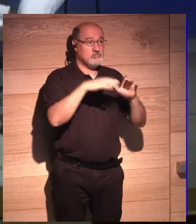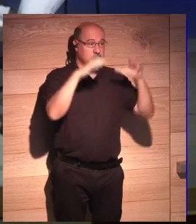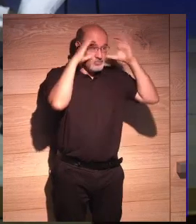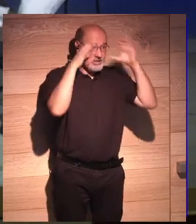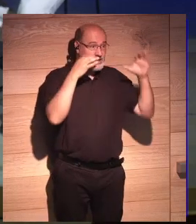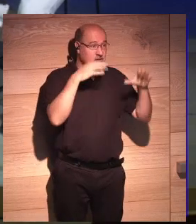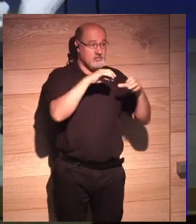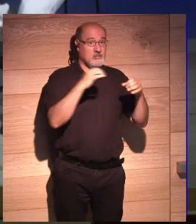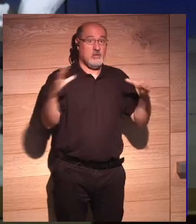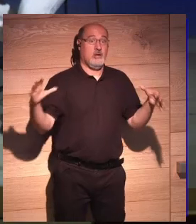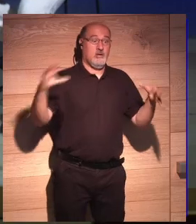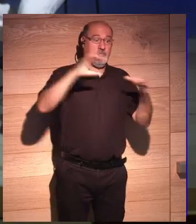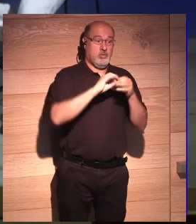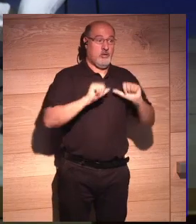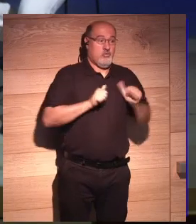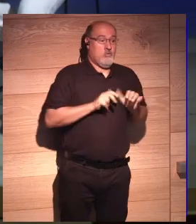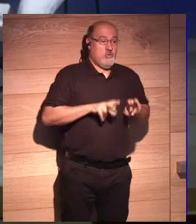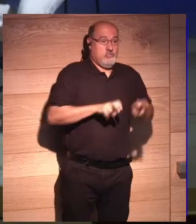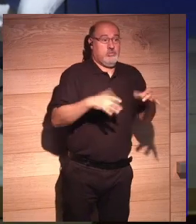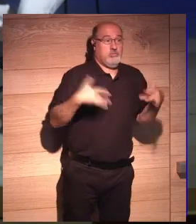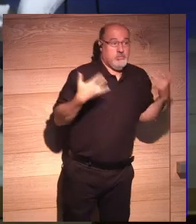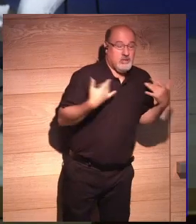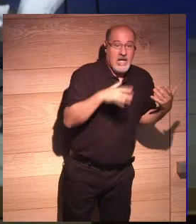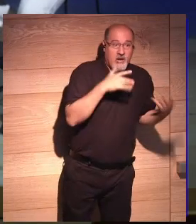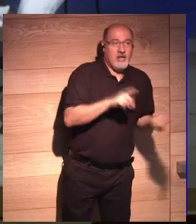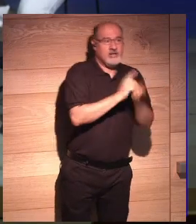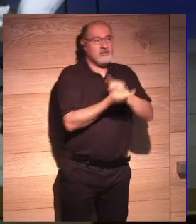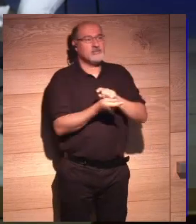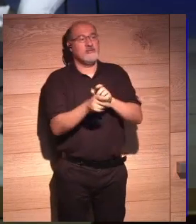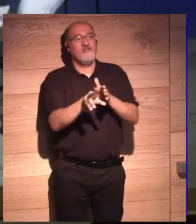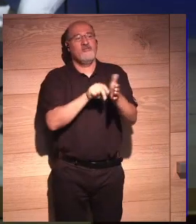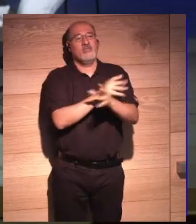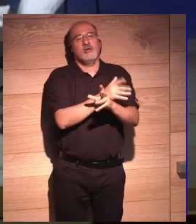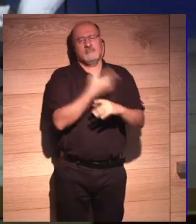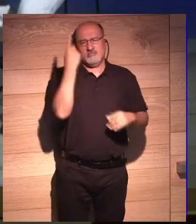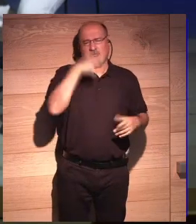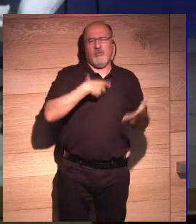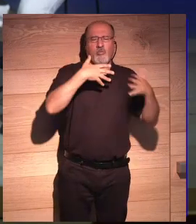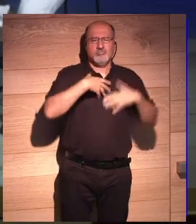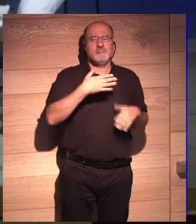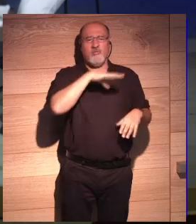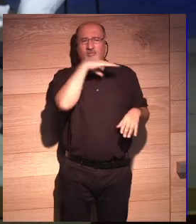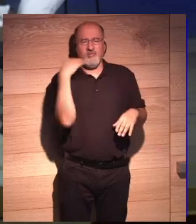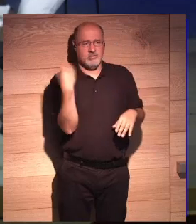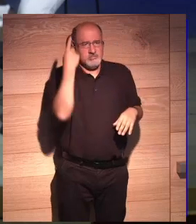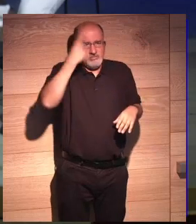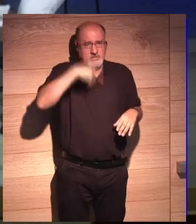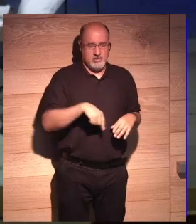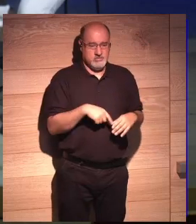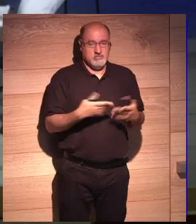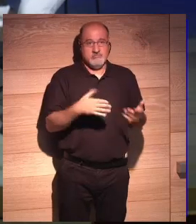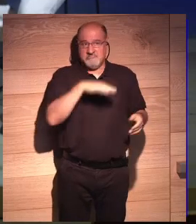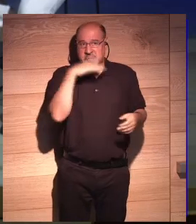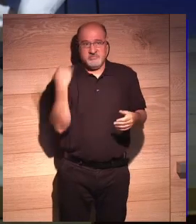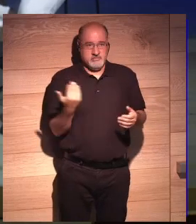to the interactive scene, and they are rediscovering these technologies. People from the video